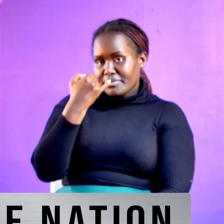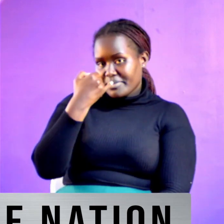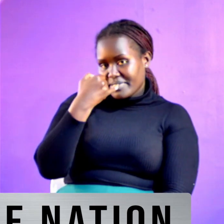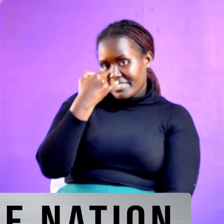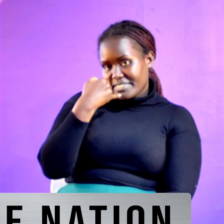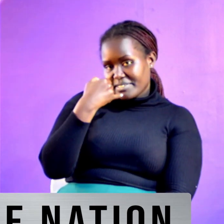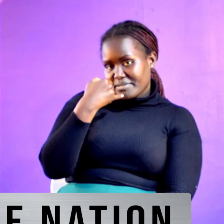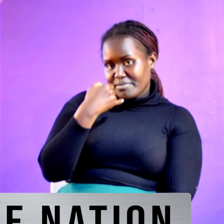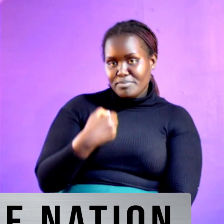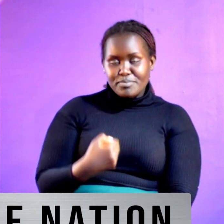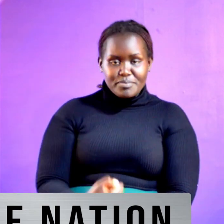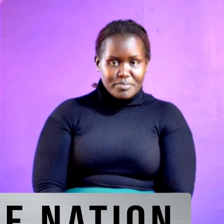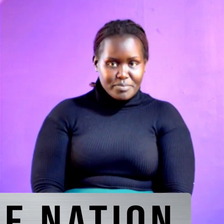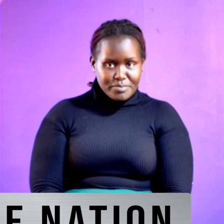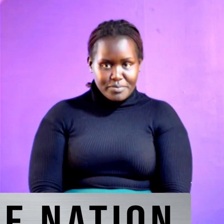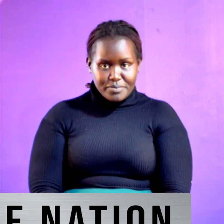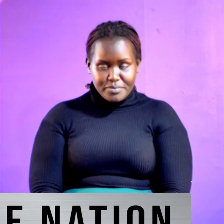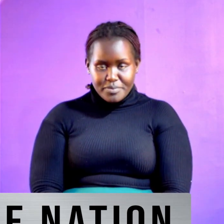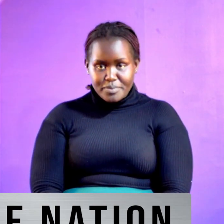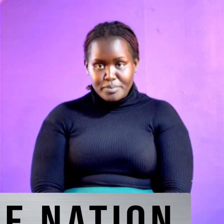Irene Chebiwot.